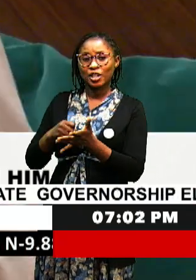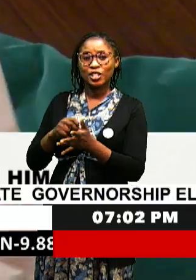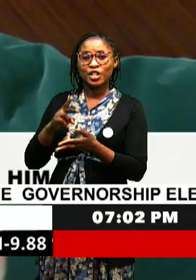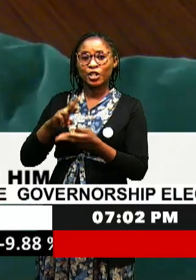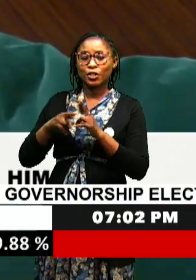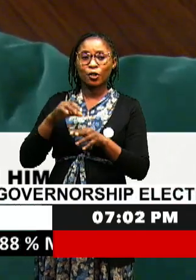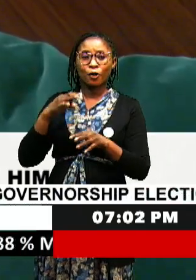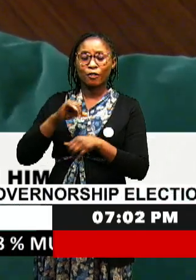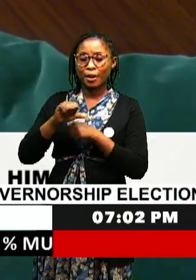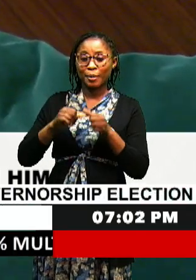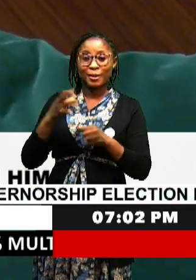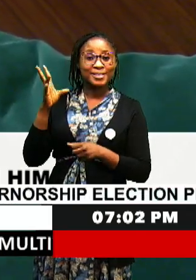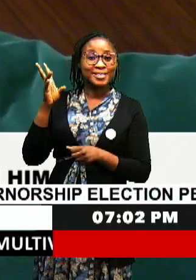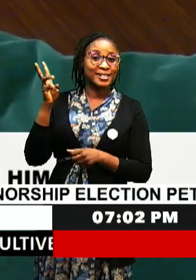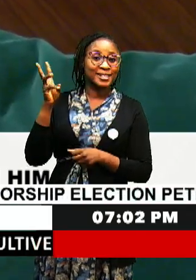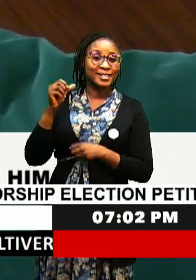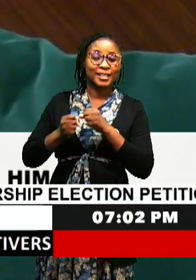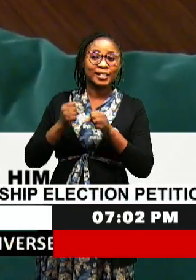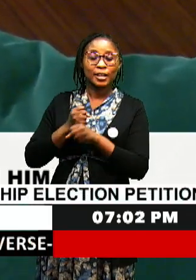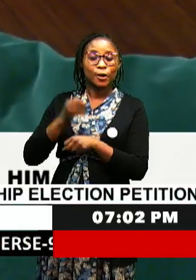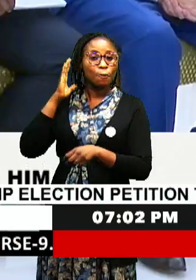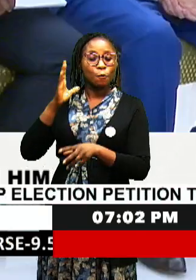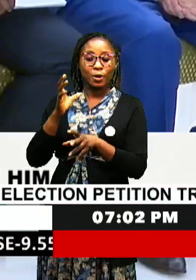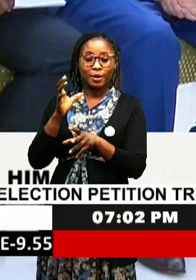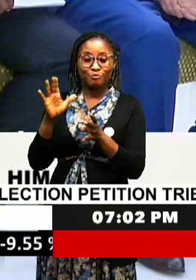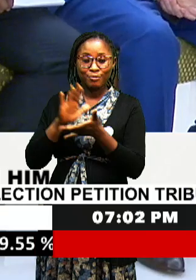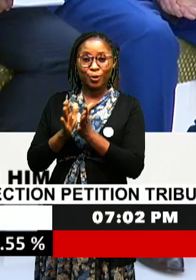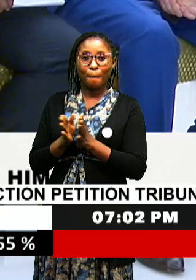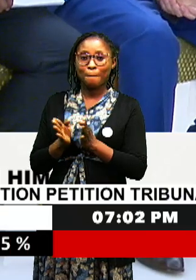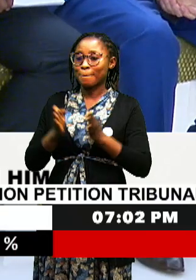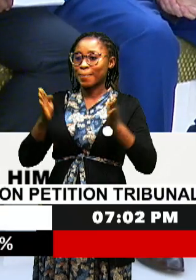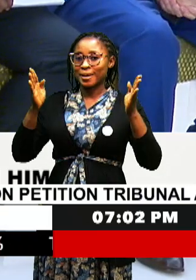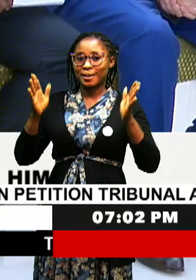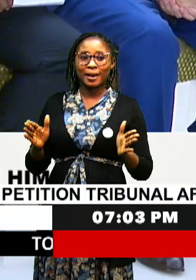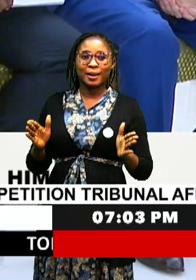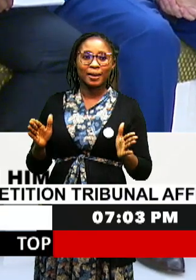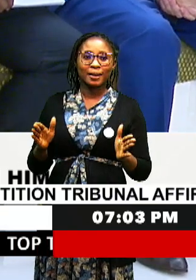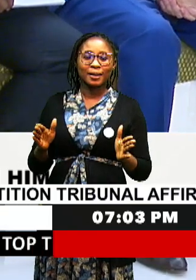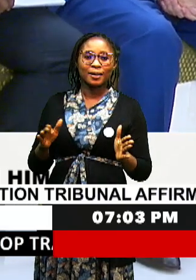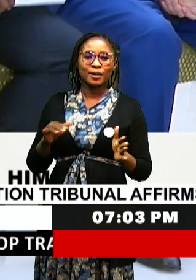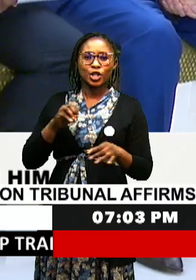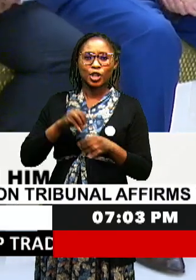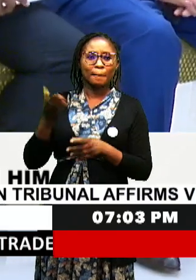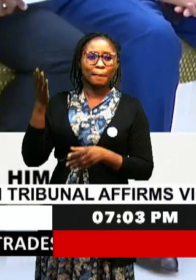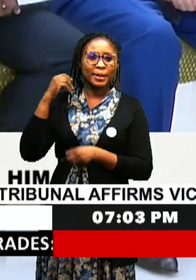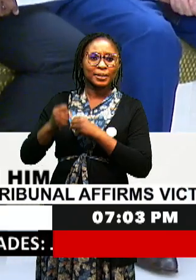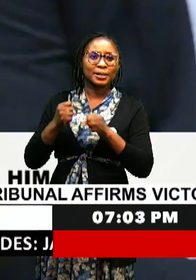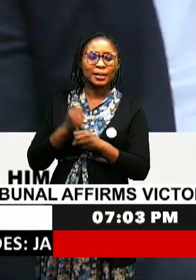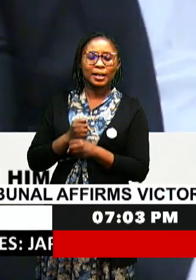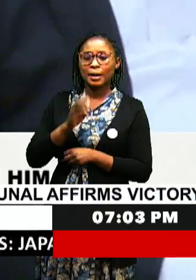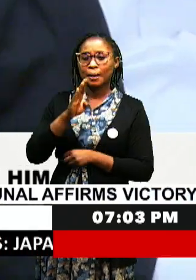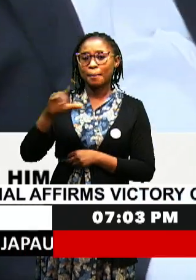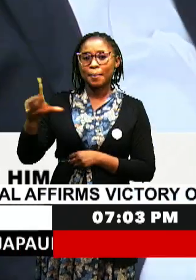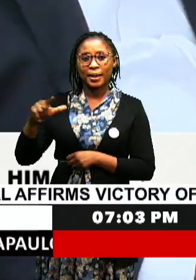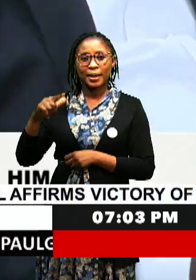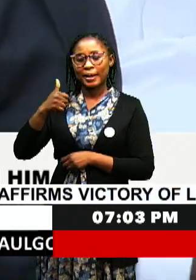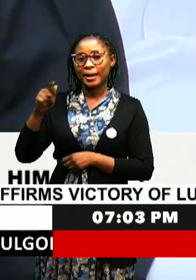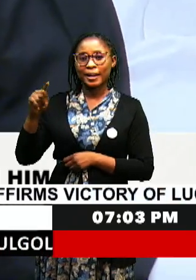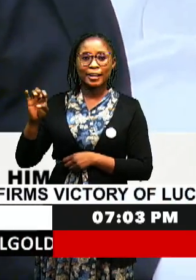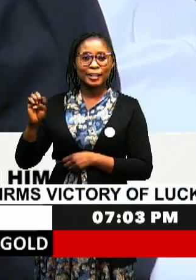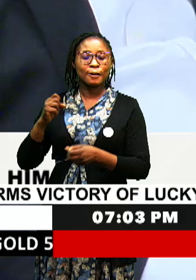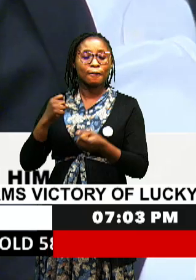about 16 years was going to get bigger. In those past years, the Gates Foundation